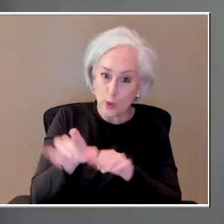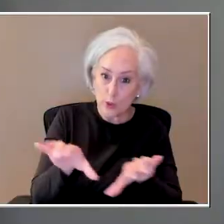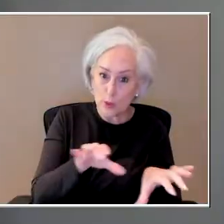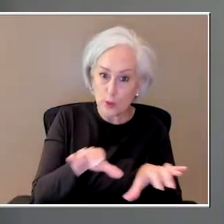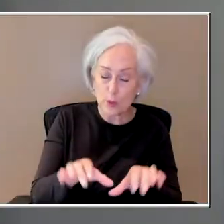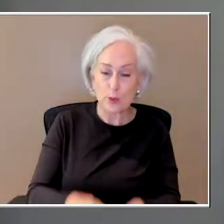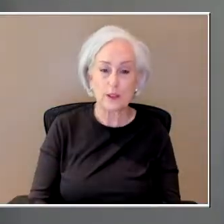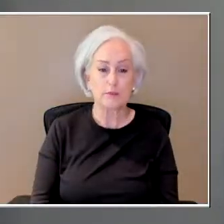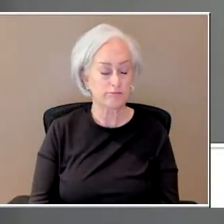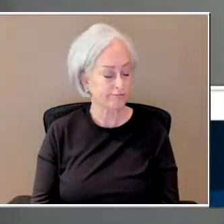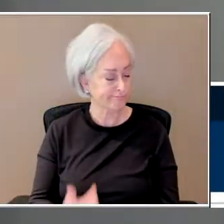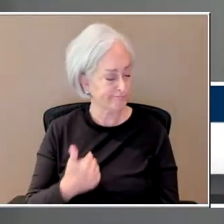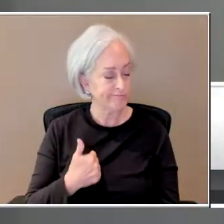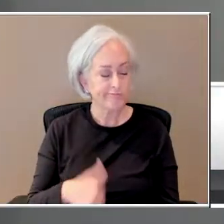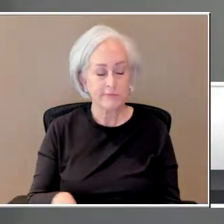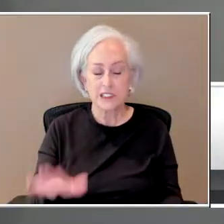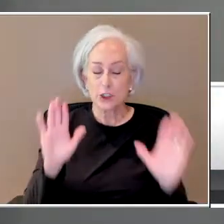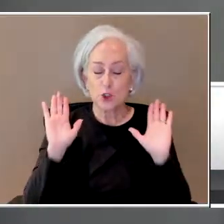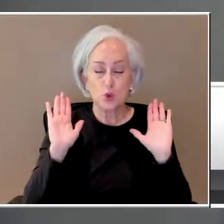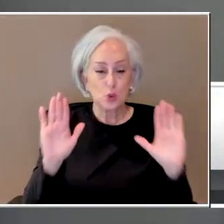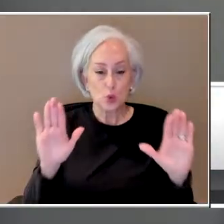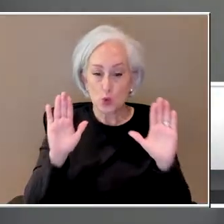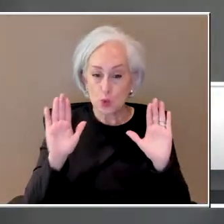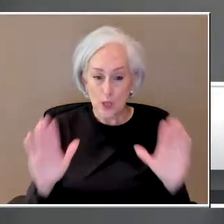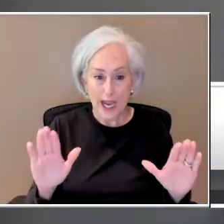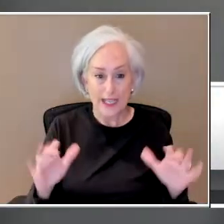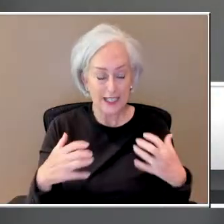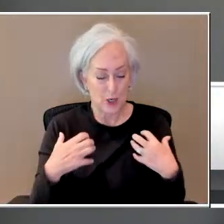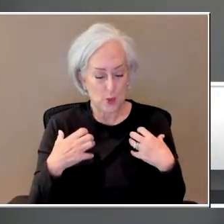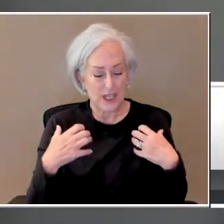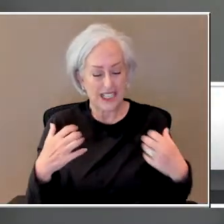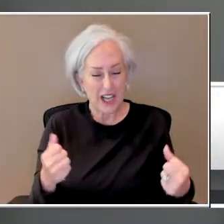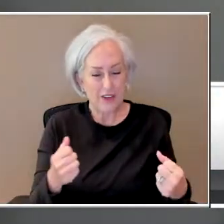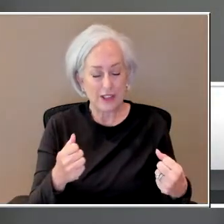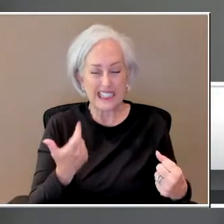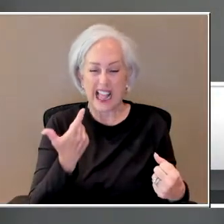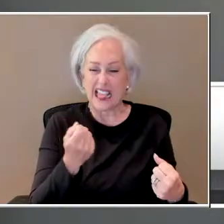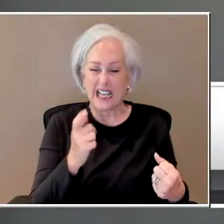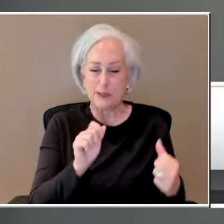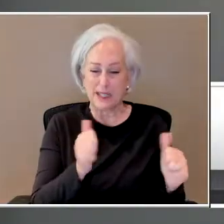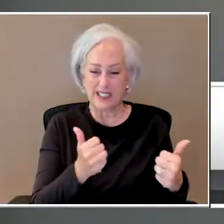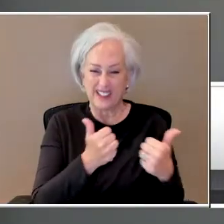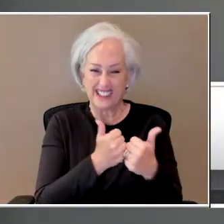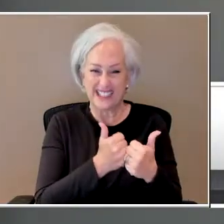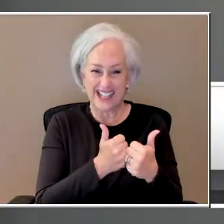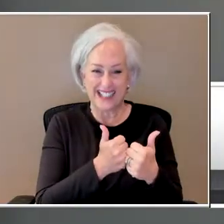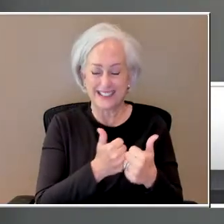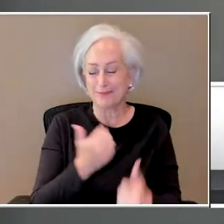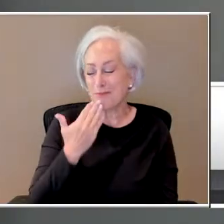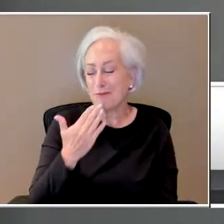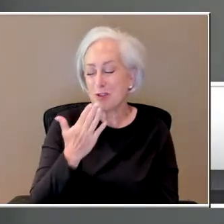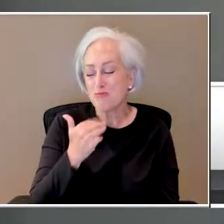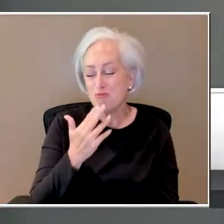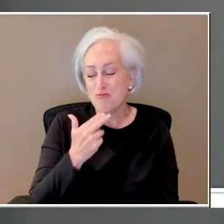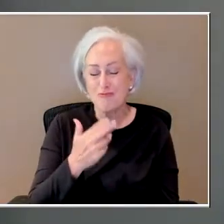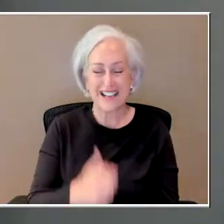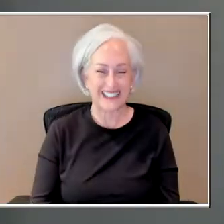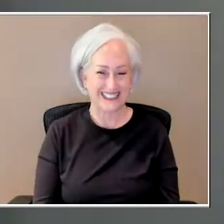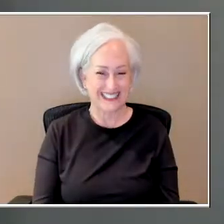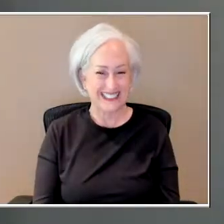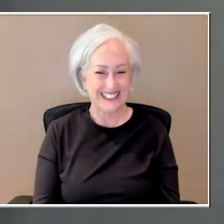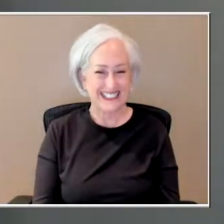I've been doing great. Recovery was a little bit difficult in the beginning. Oh, thank you, sweetie.